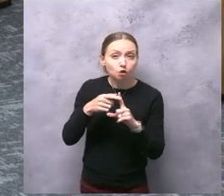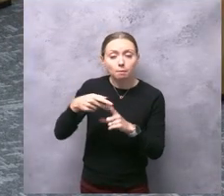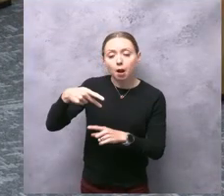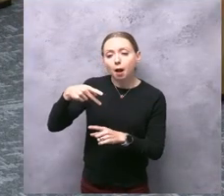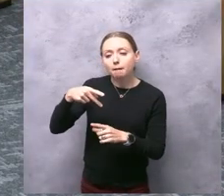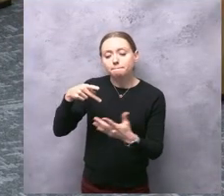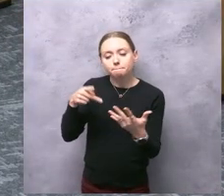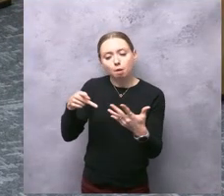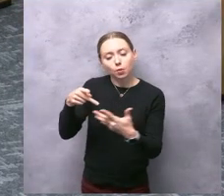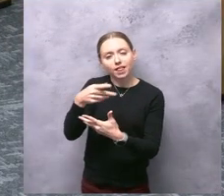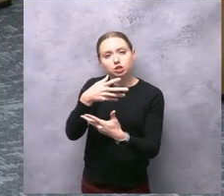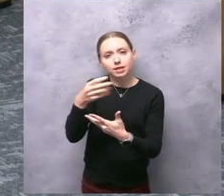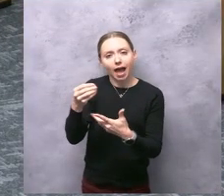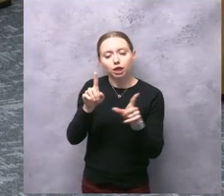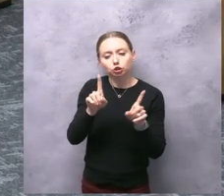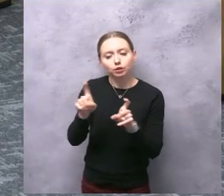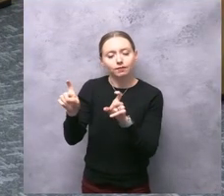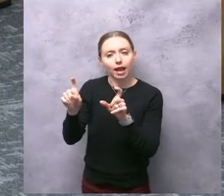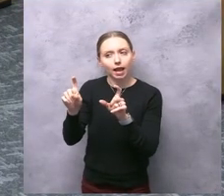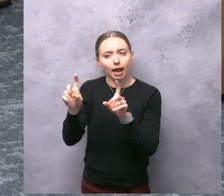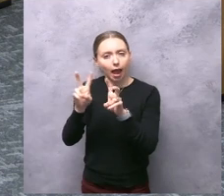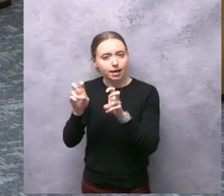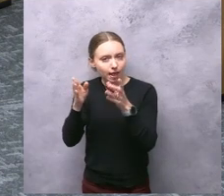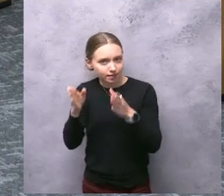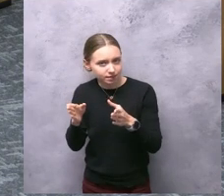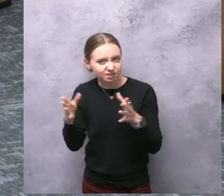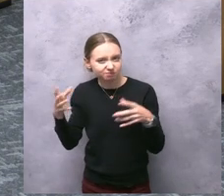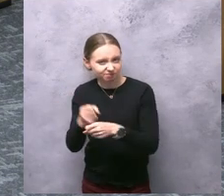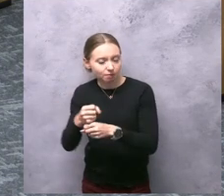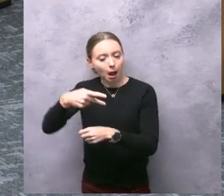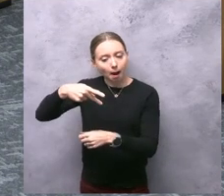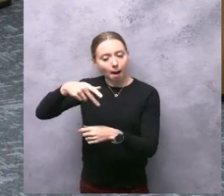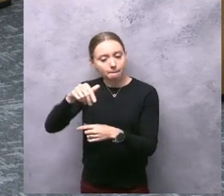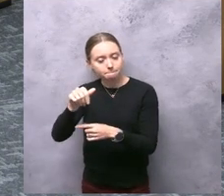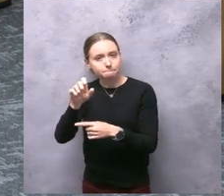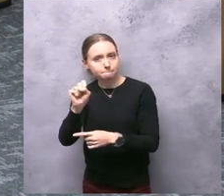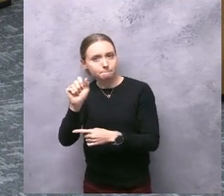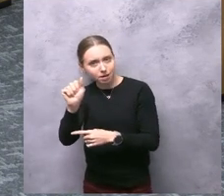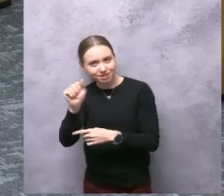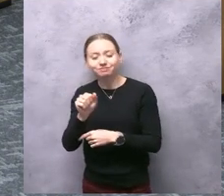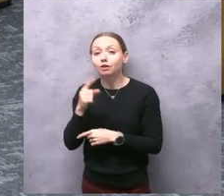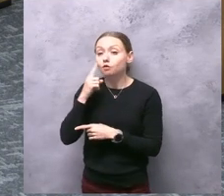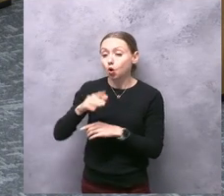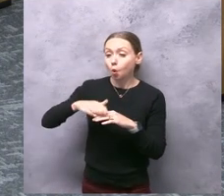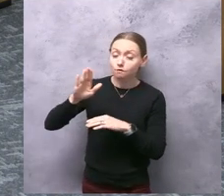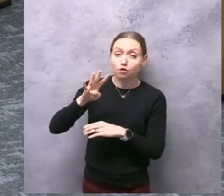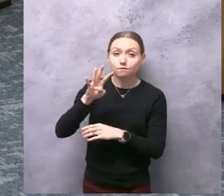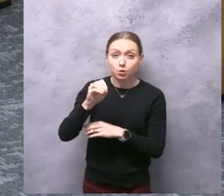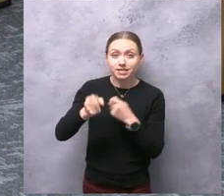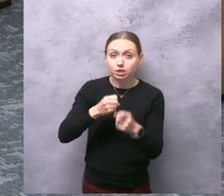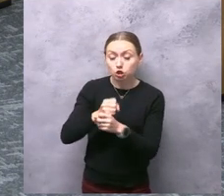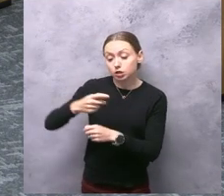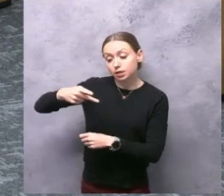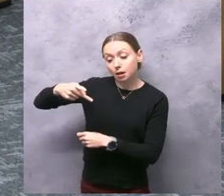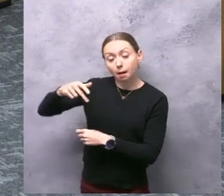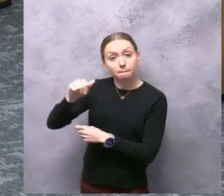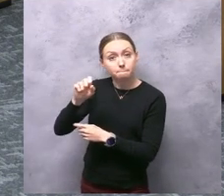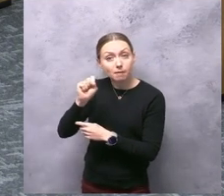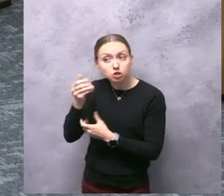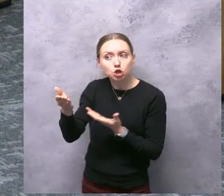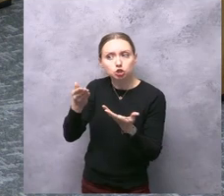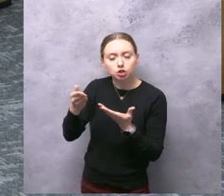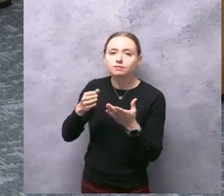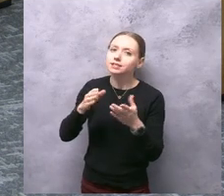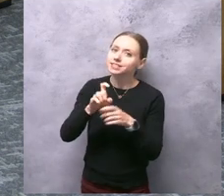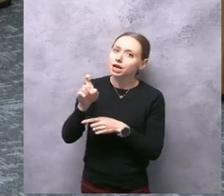Survey Analysis, better known as PASA. For over 40 years, PASA has served Texas public school districts by providing vital information